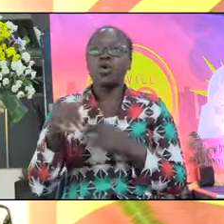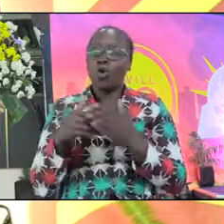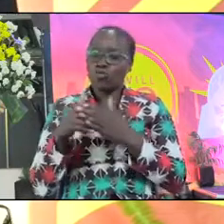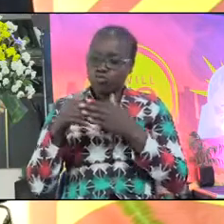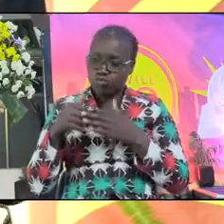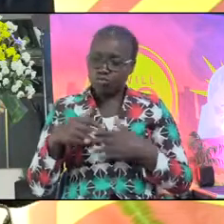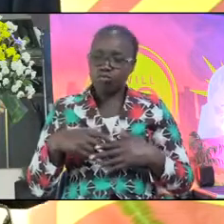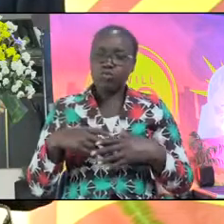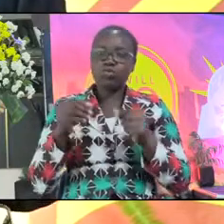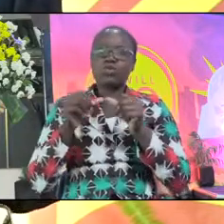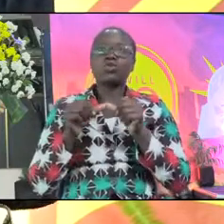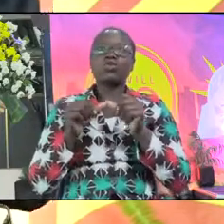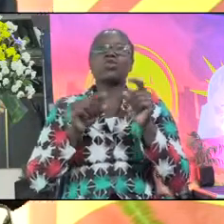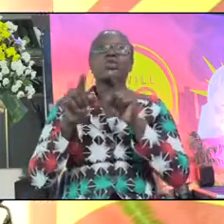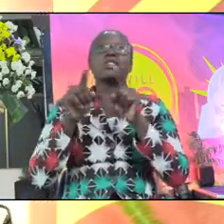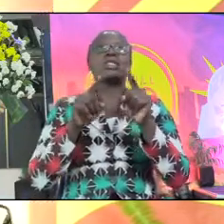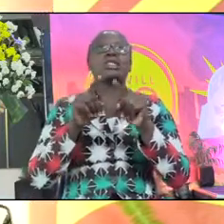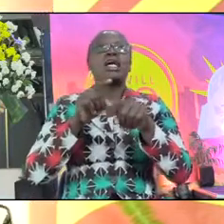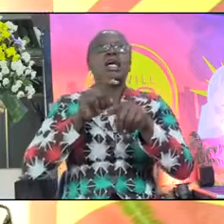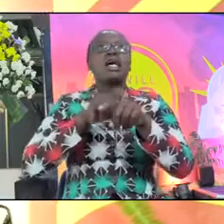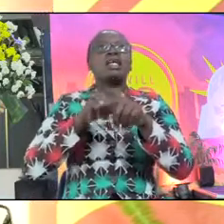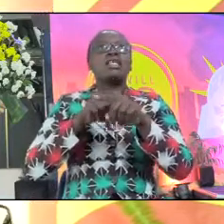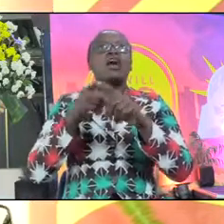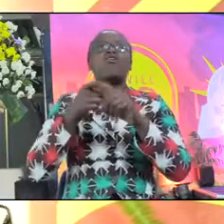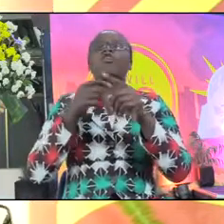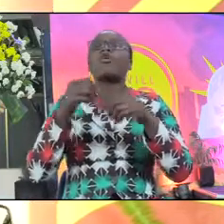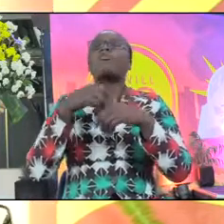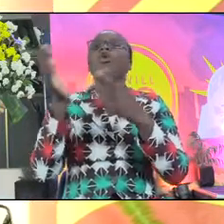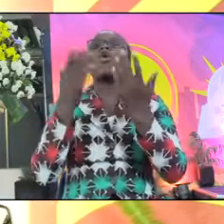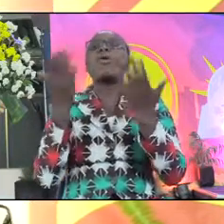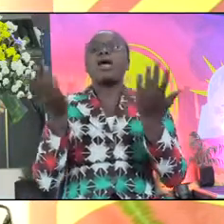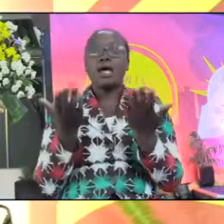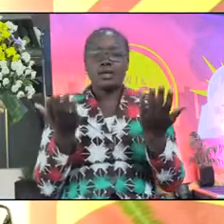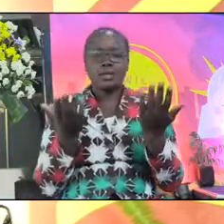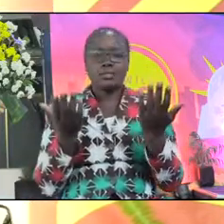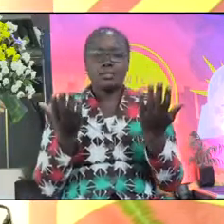went. When out of nowhere,